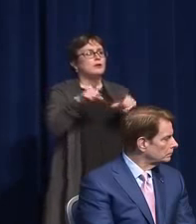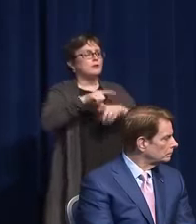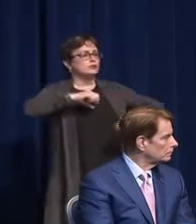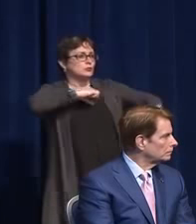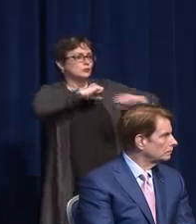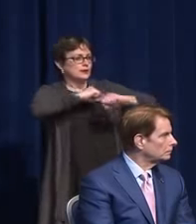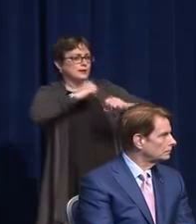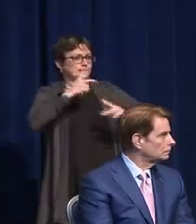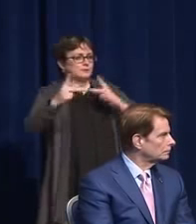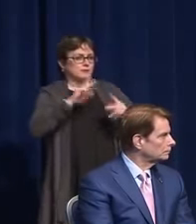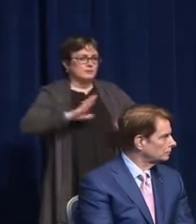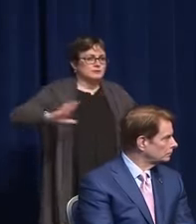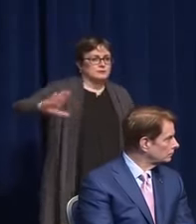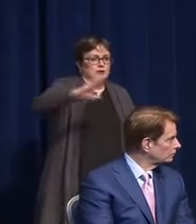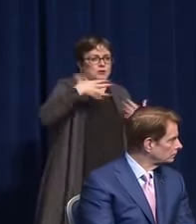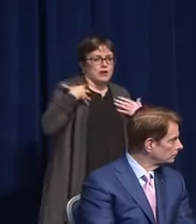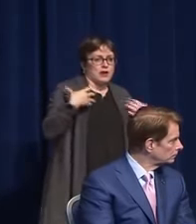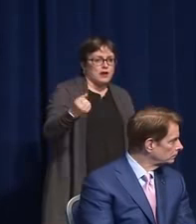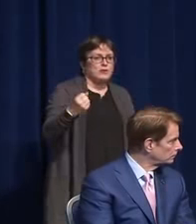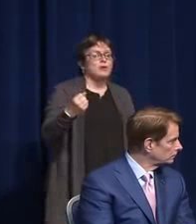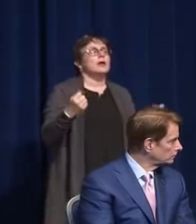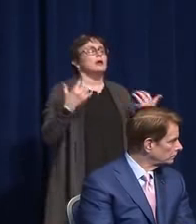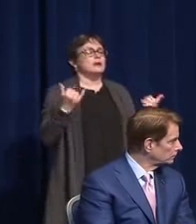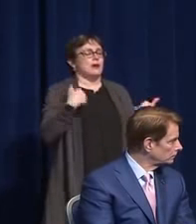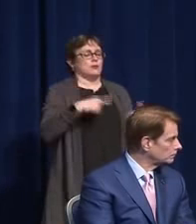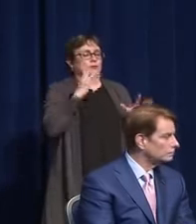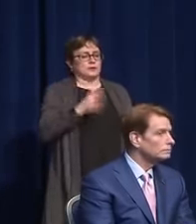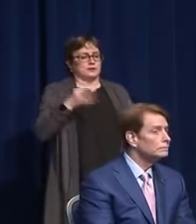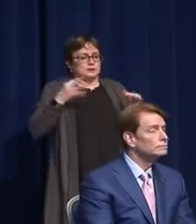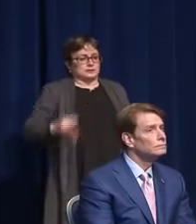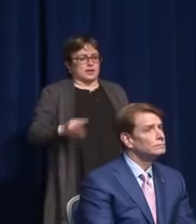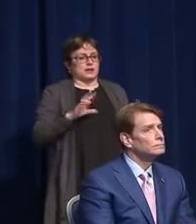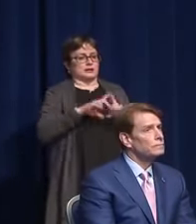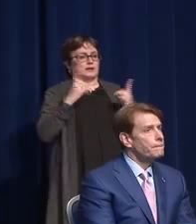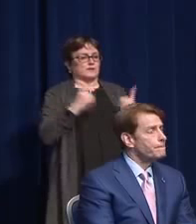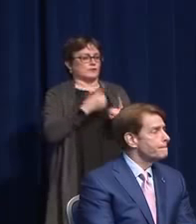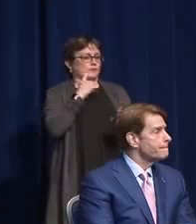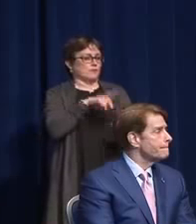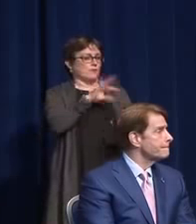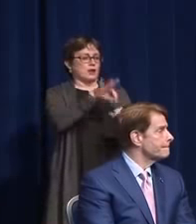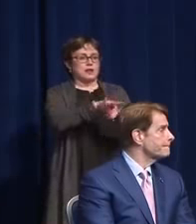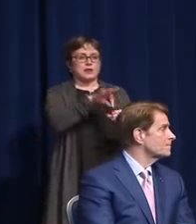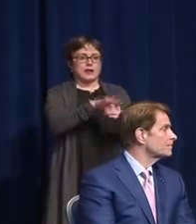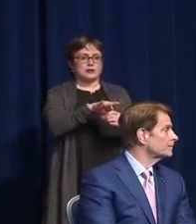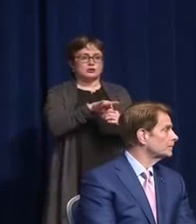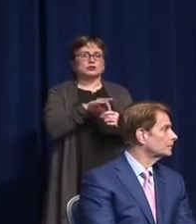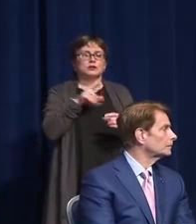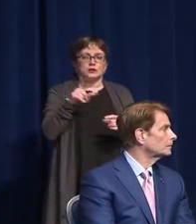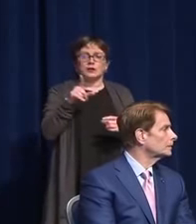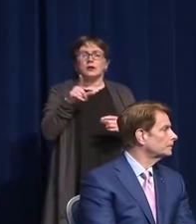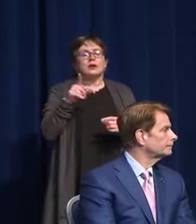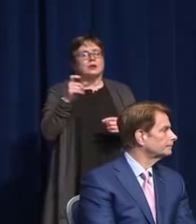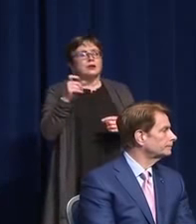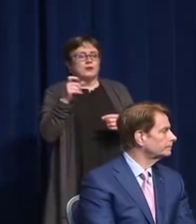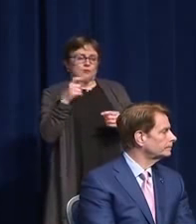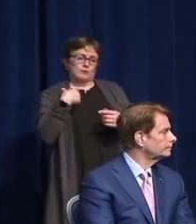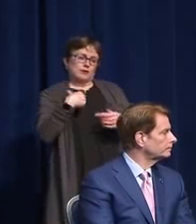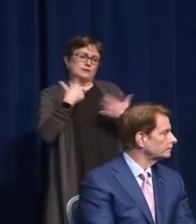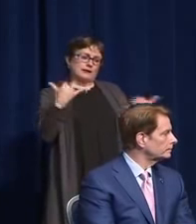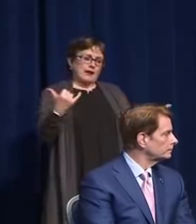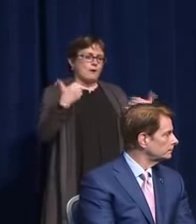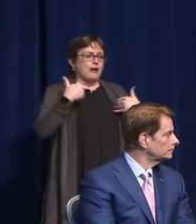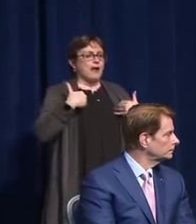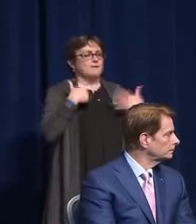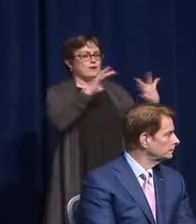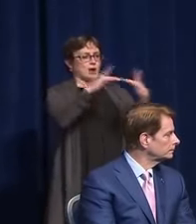and safety, the Division of Election, as our governor has noted, has created an online form